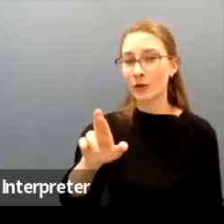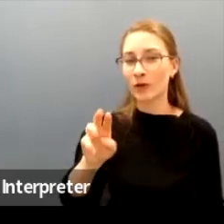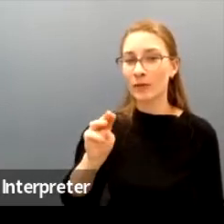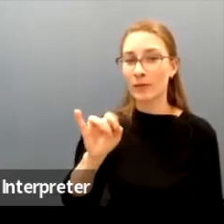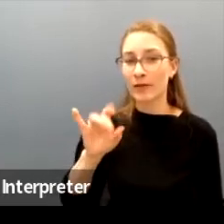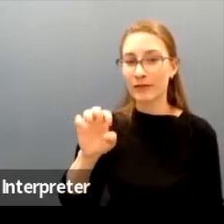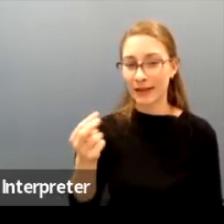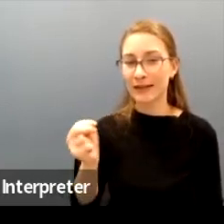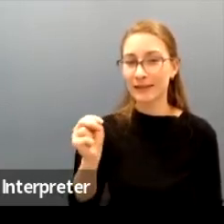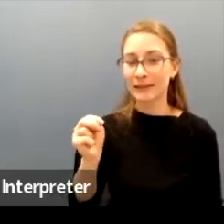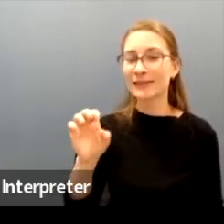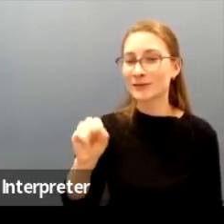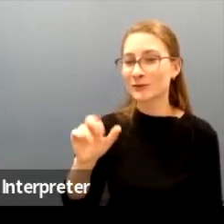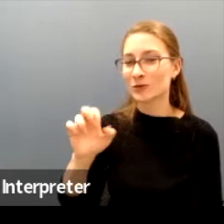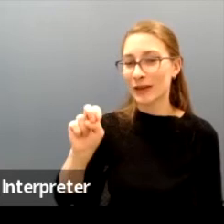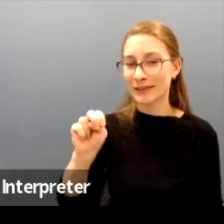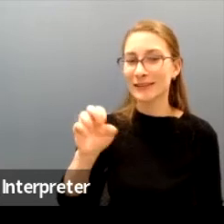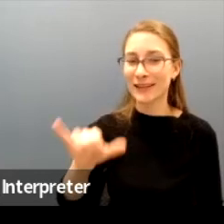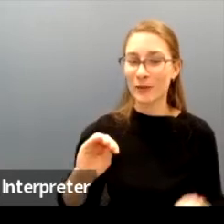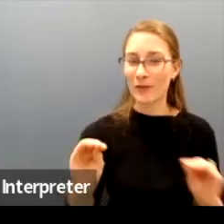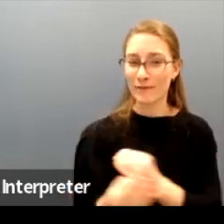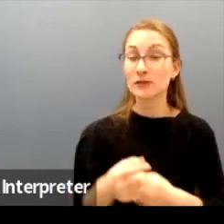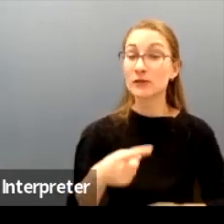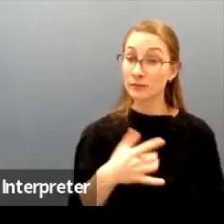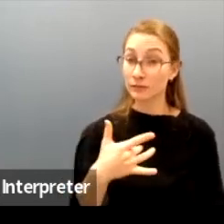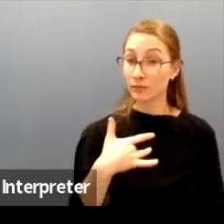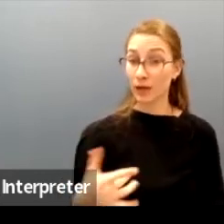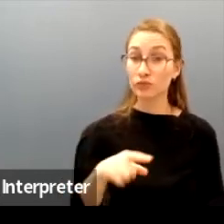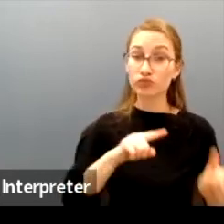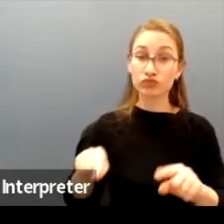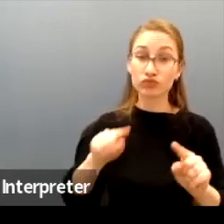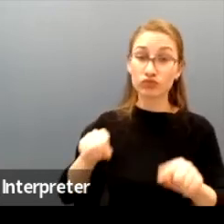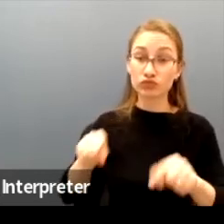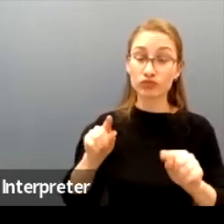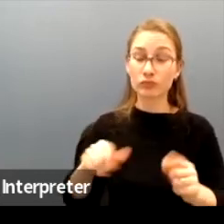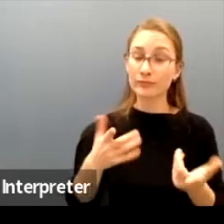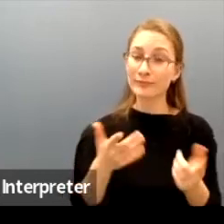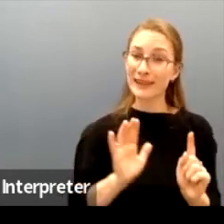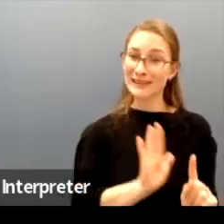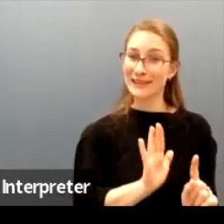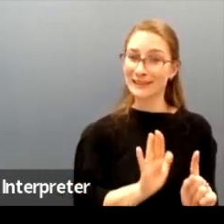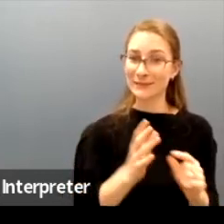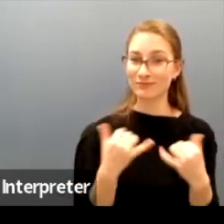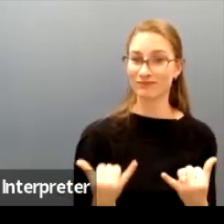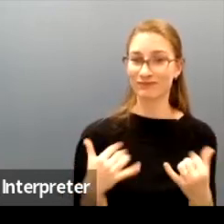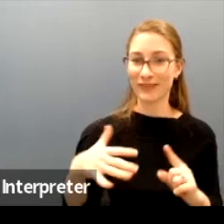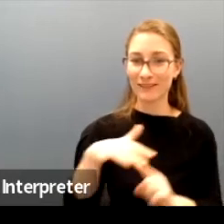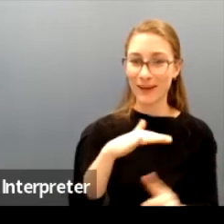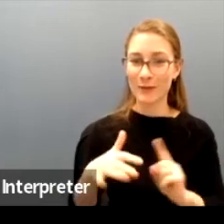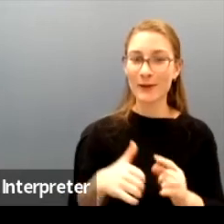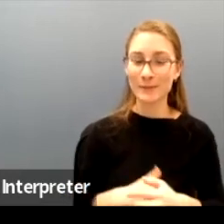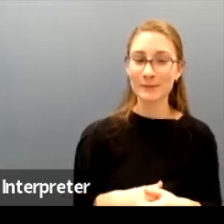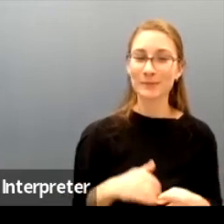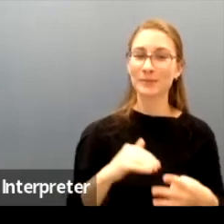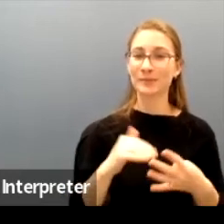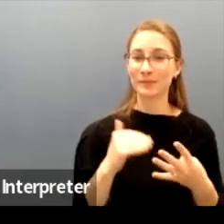where he works at. That's where he resides most of the day when he's not at home. And that's the environment that Michael's currently in. So his expectation